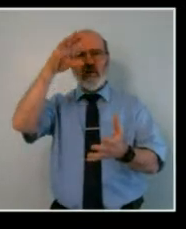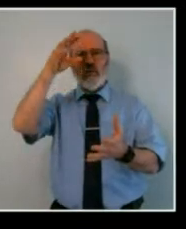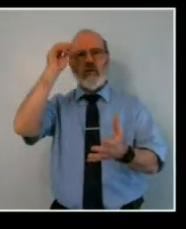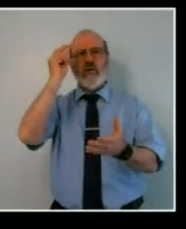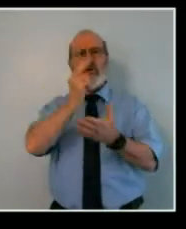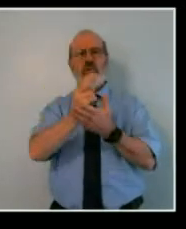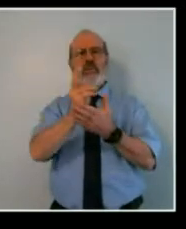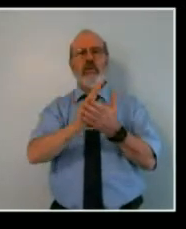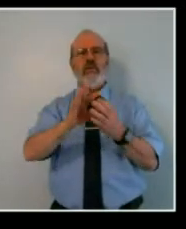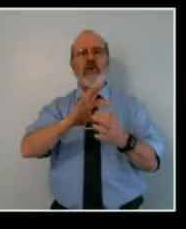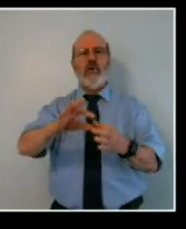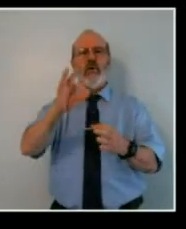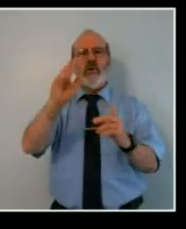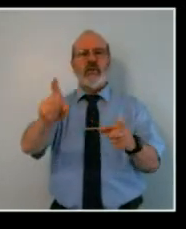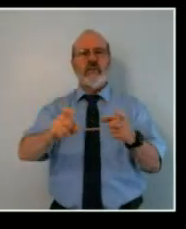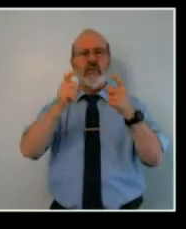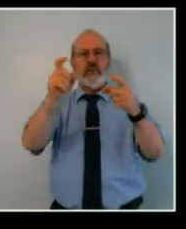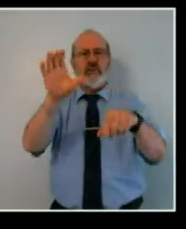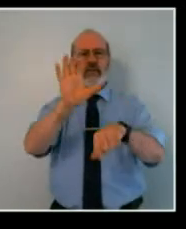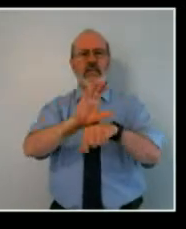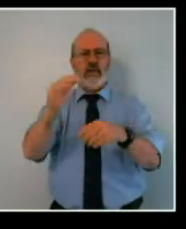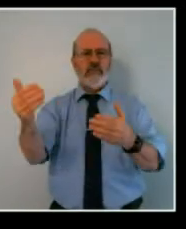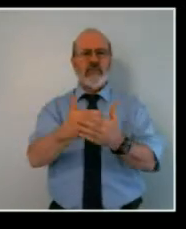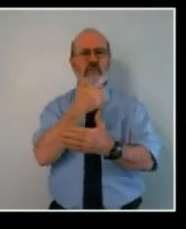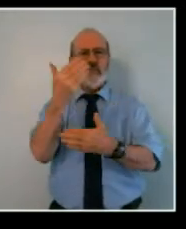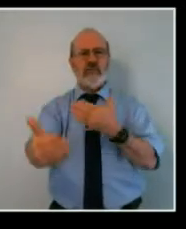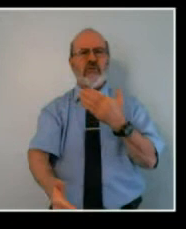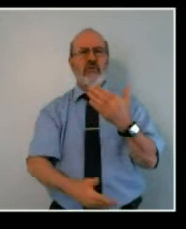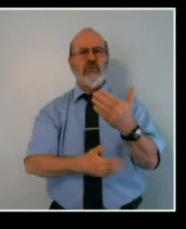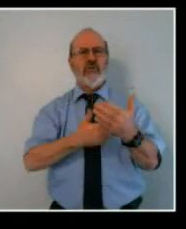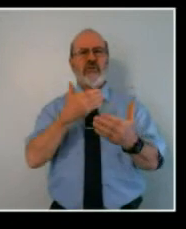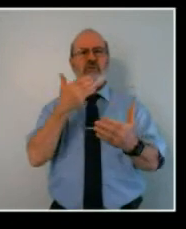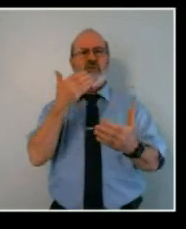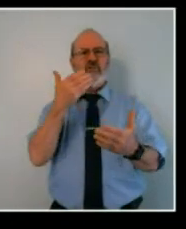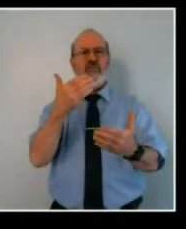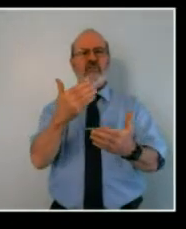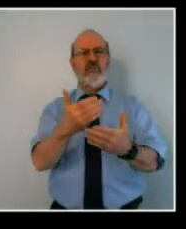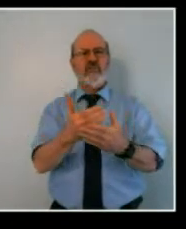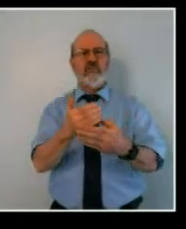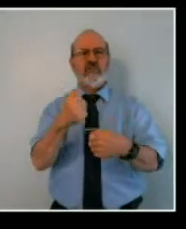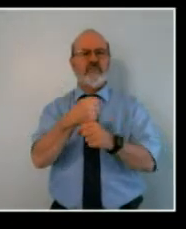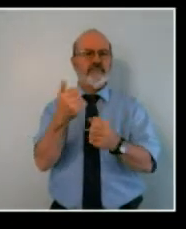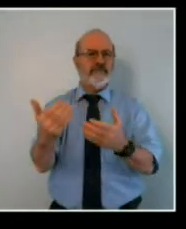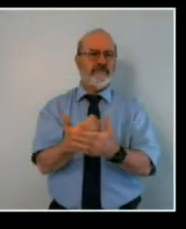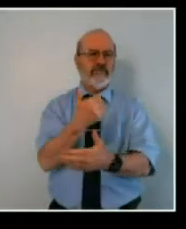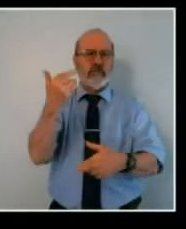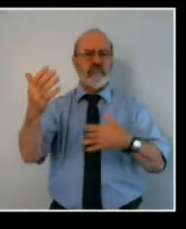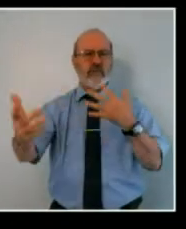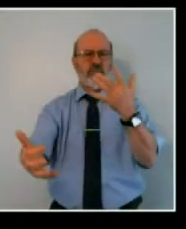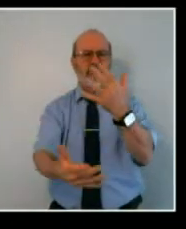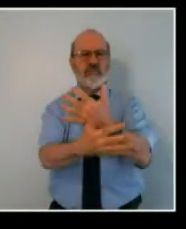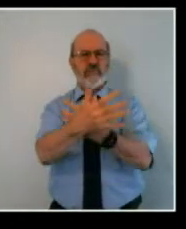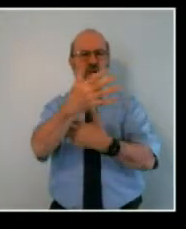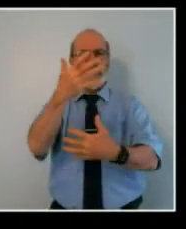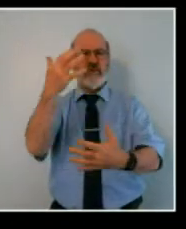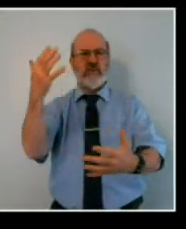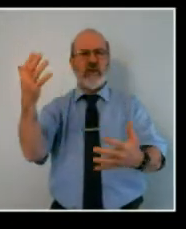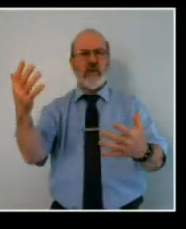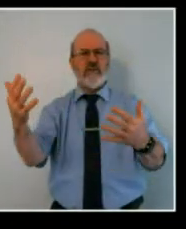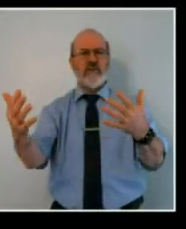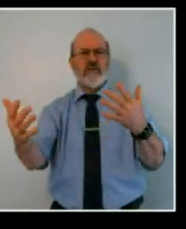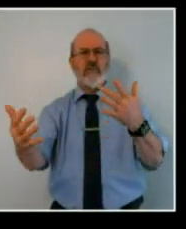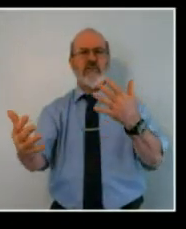learned. The Holy Spirit gave the church new birth as Reformation fires